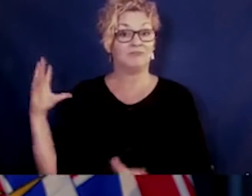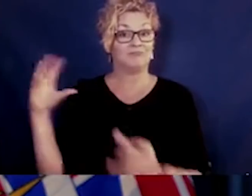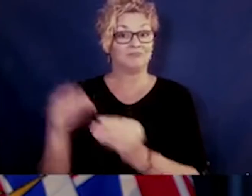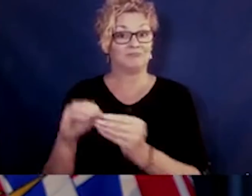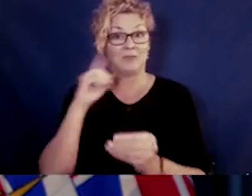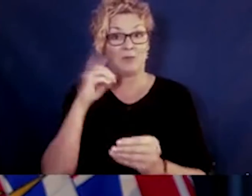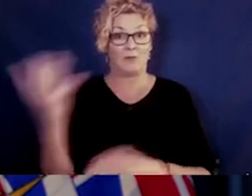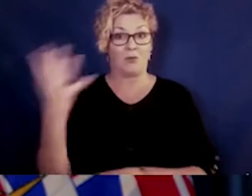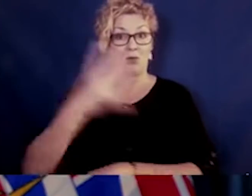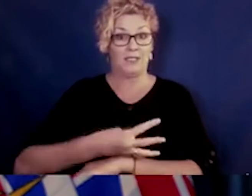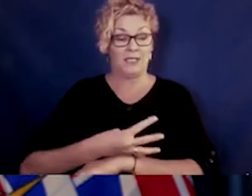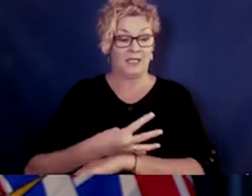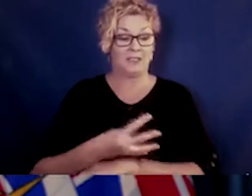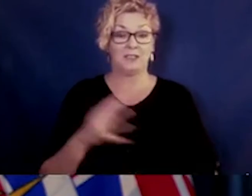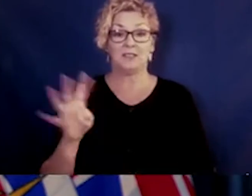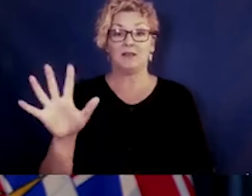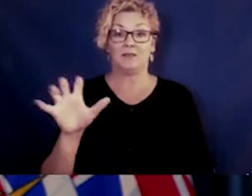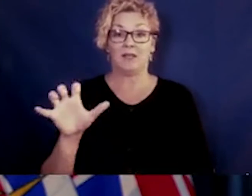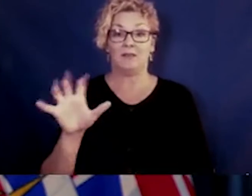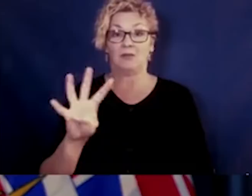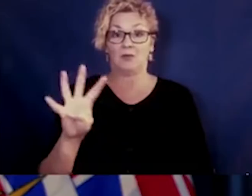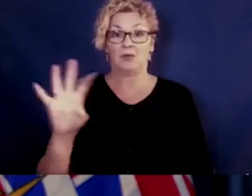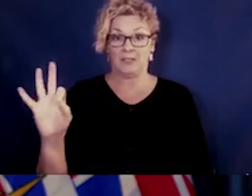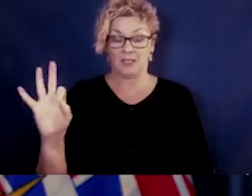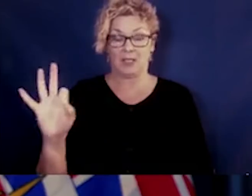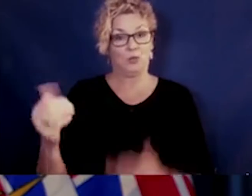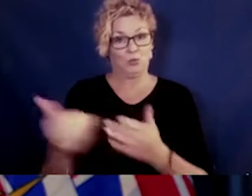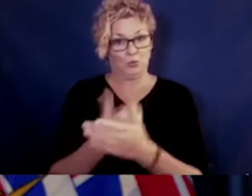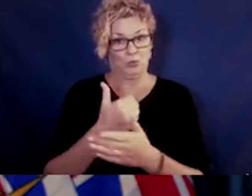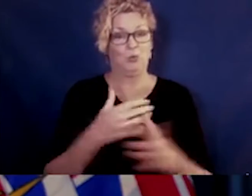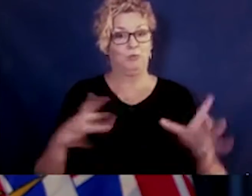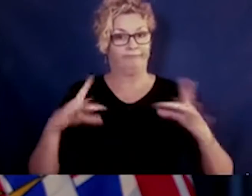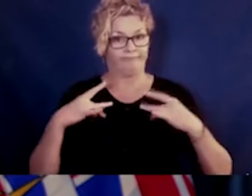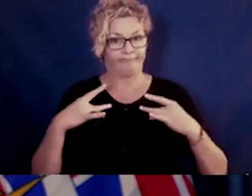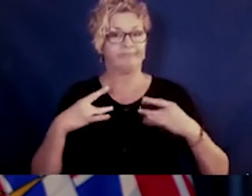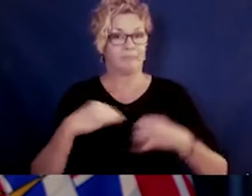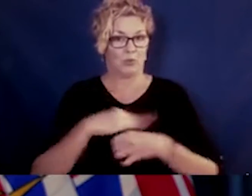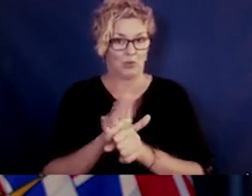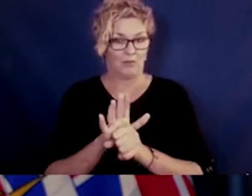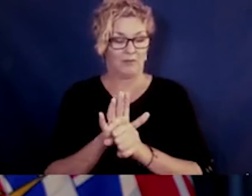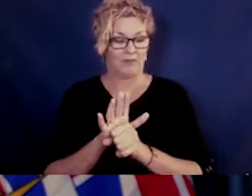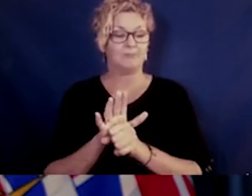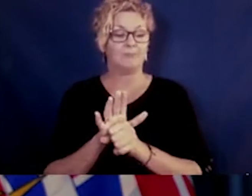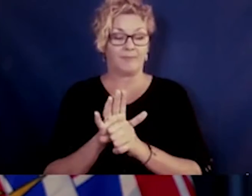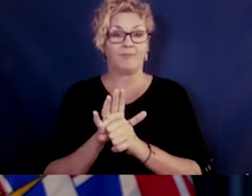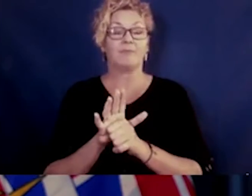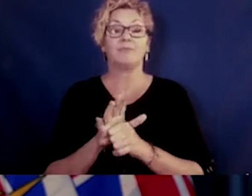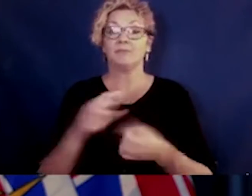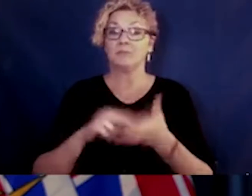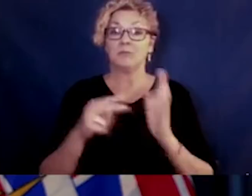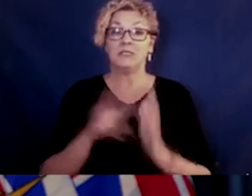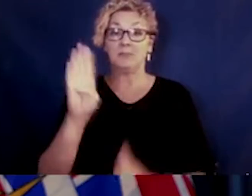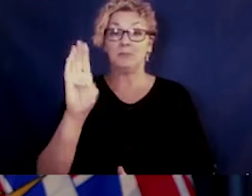5,595 people in the Fraser Health Region, 235 in the Vancouver Island Health Region, 582 people